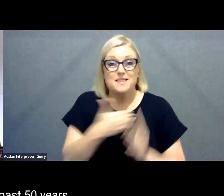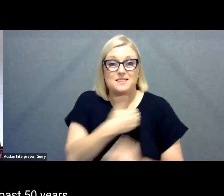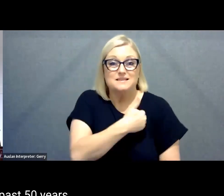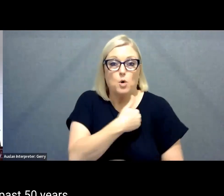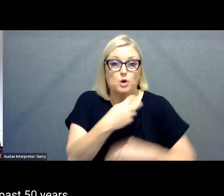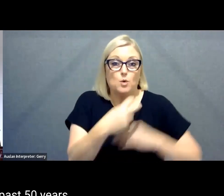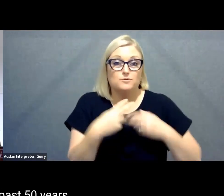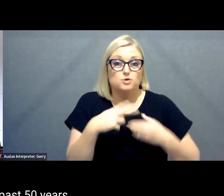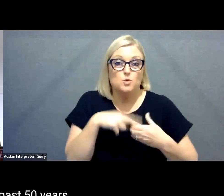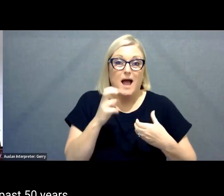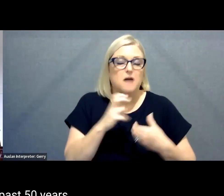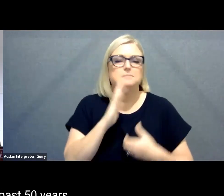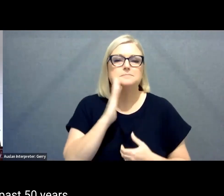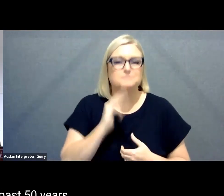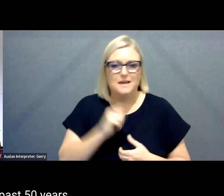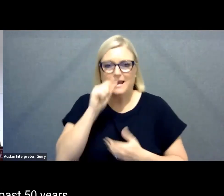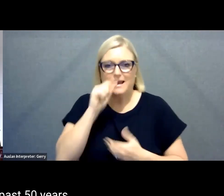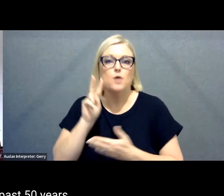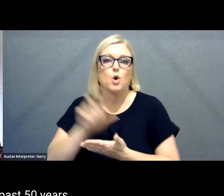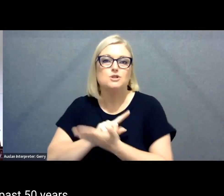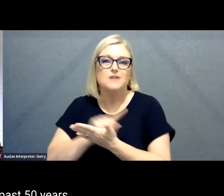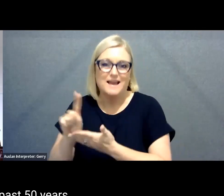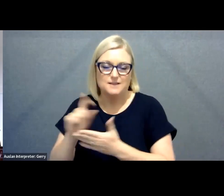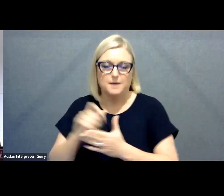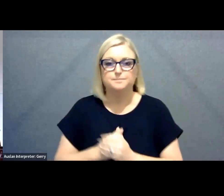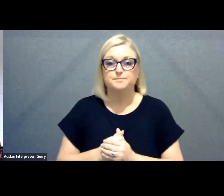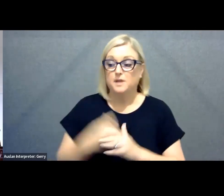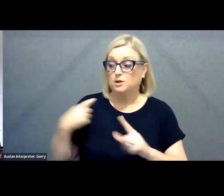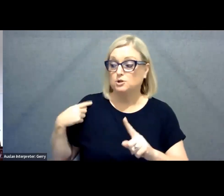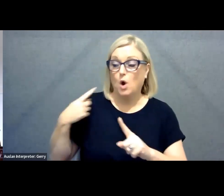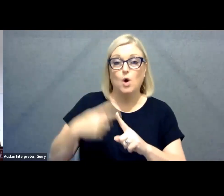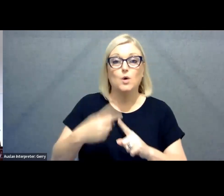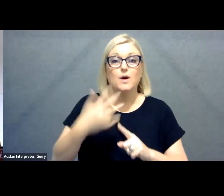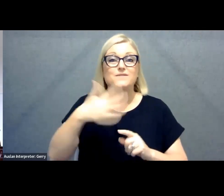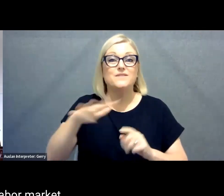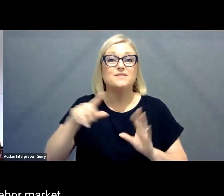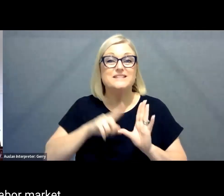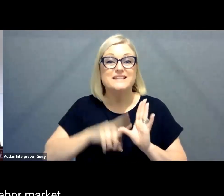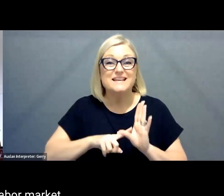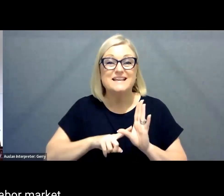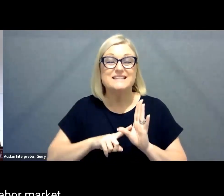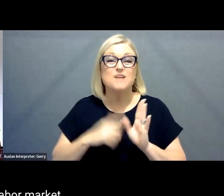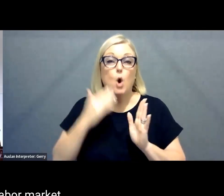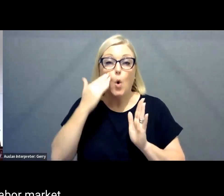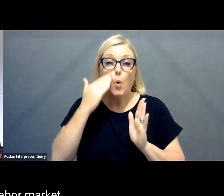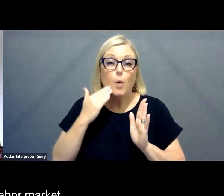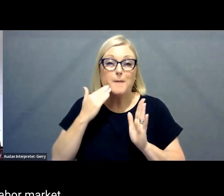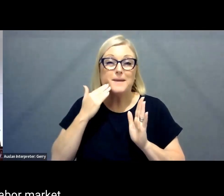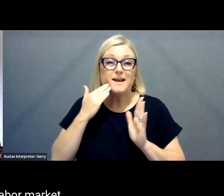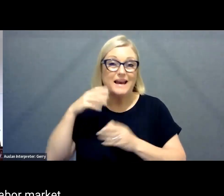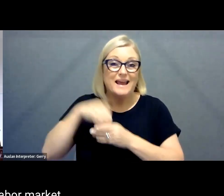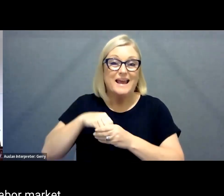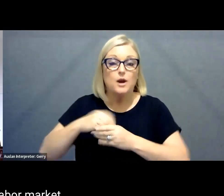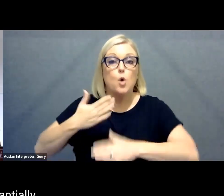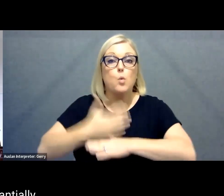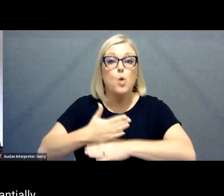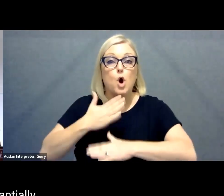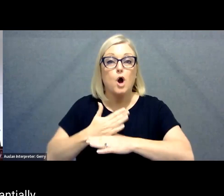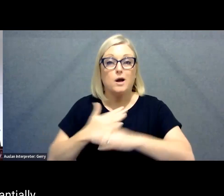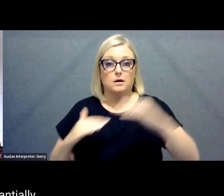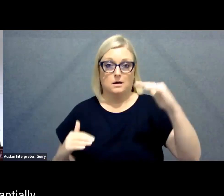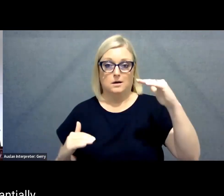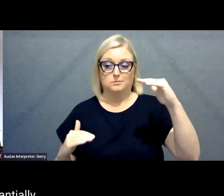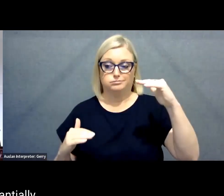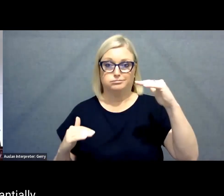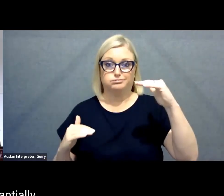over the past 50 years, women have made great progress entering the labour market. Women's labour market participation has increased